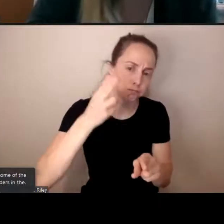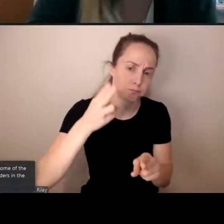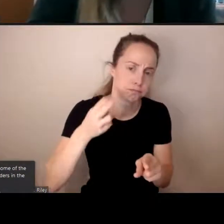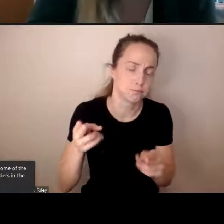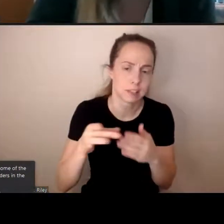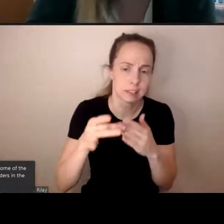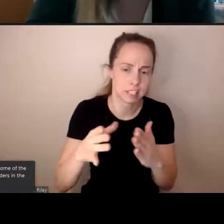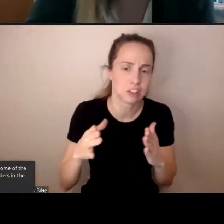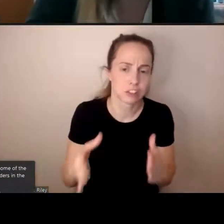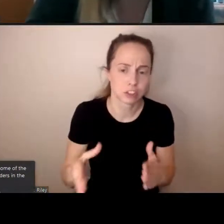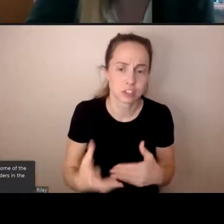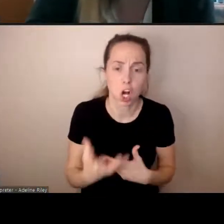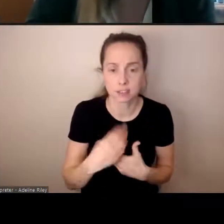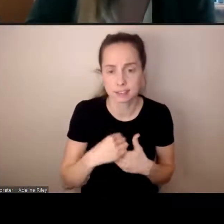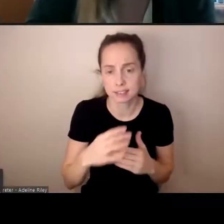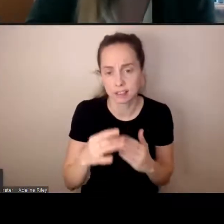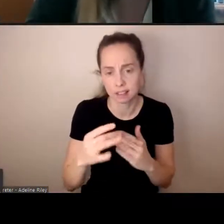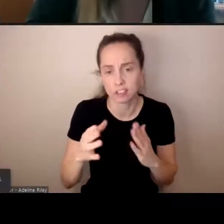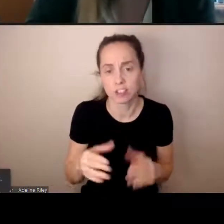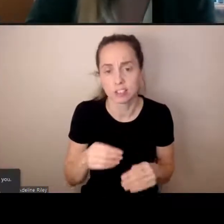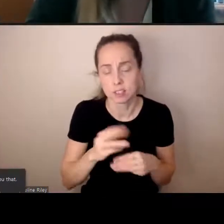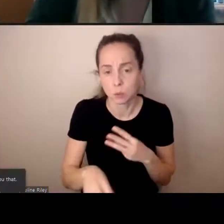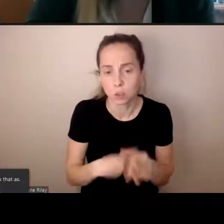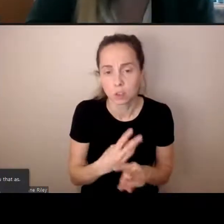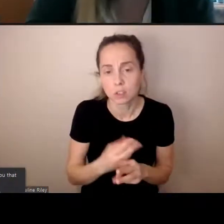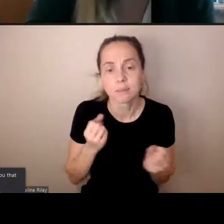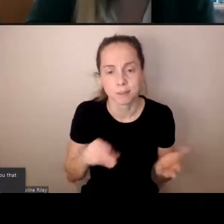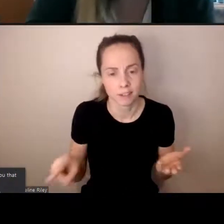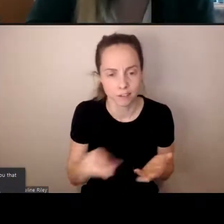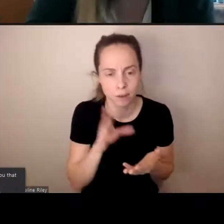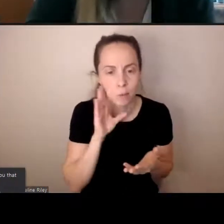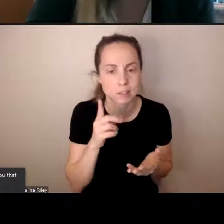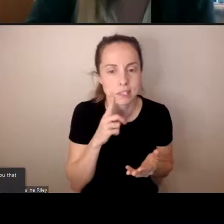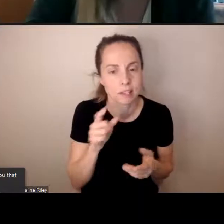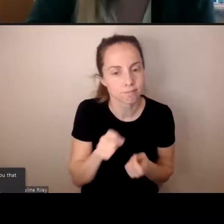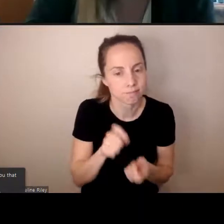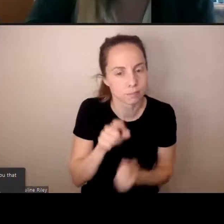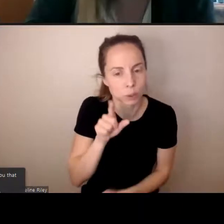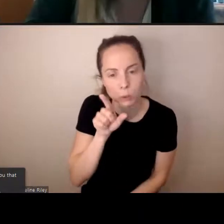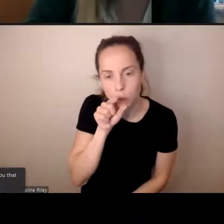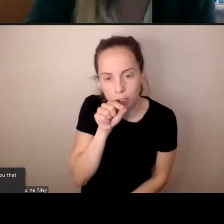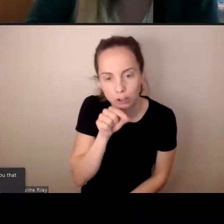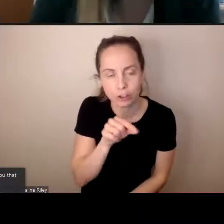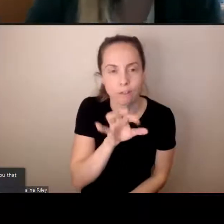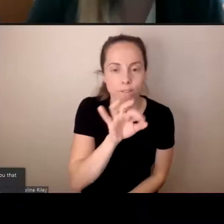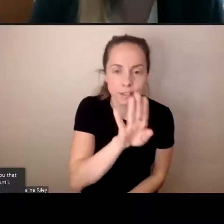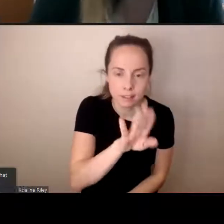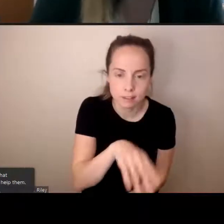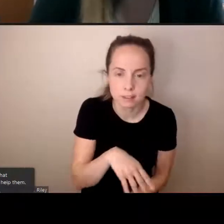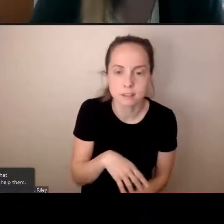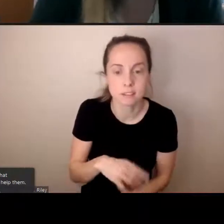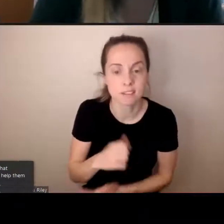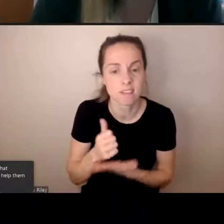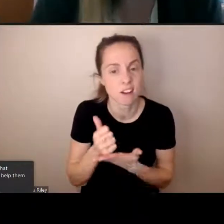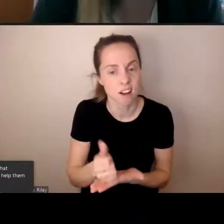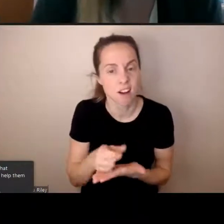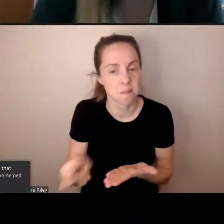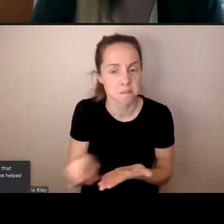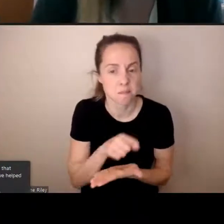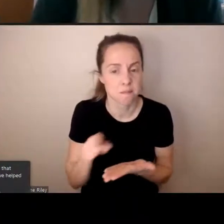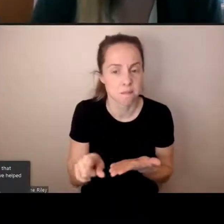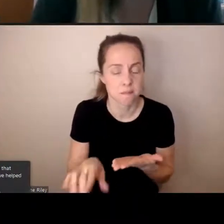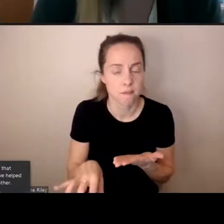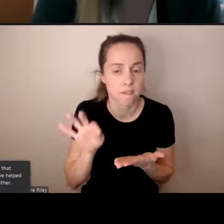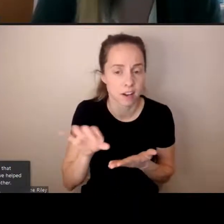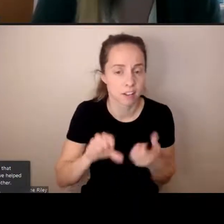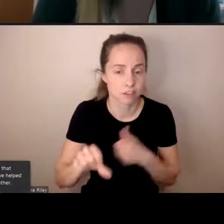world, I think a lot of them would tell you that especially Twitter, but also Facebook, have helped them find